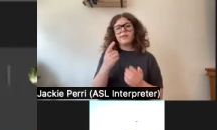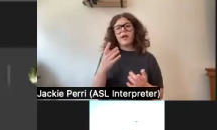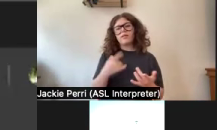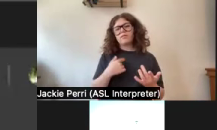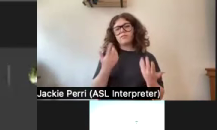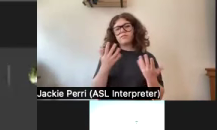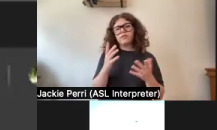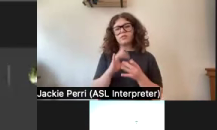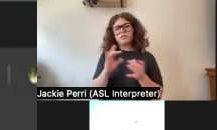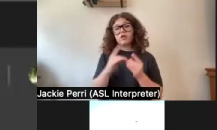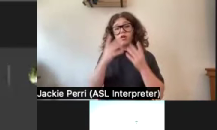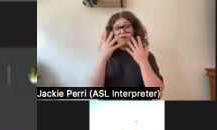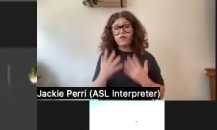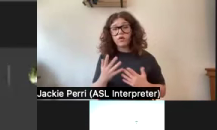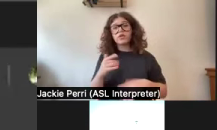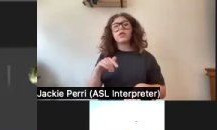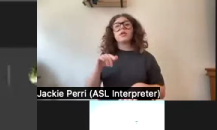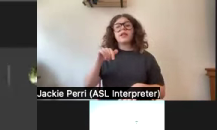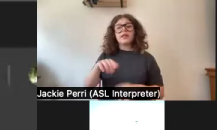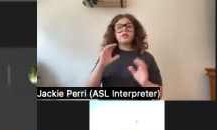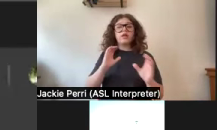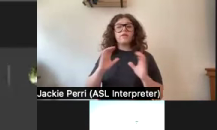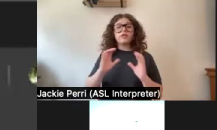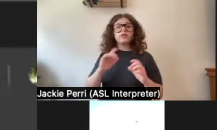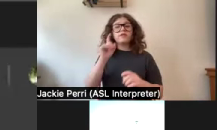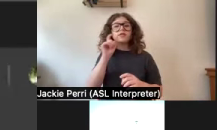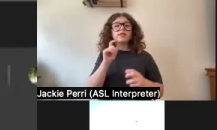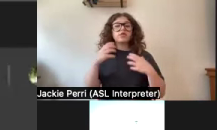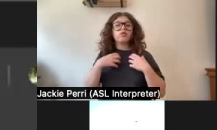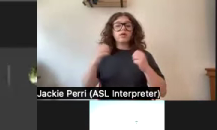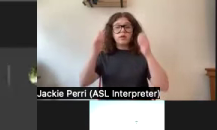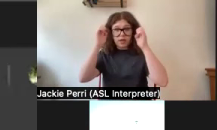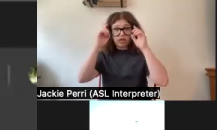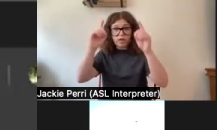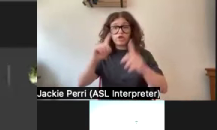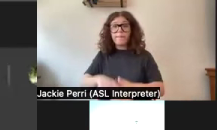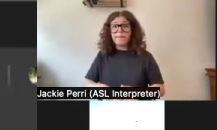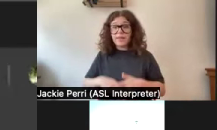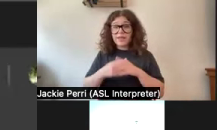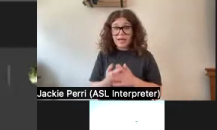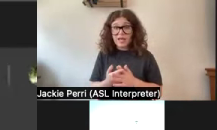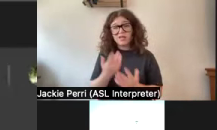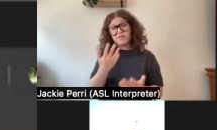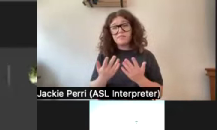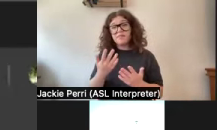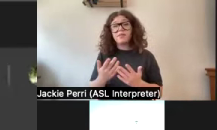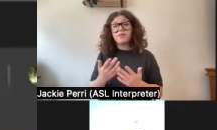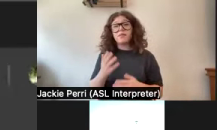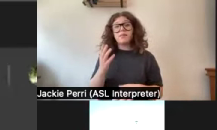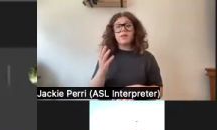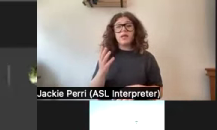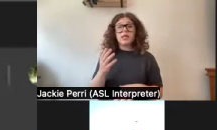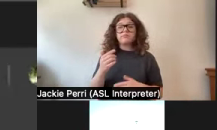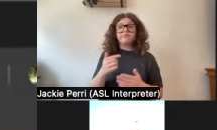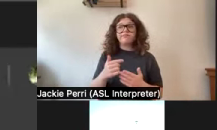these conversations of sexual health education begin, there might be disclosures. And so the question is, how do